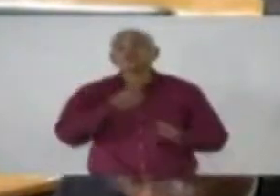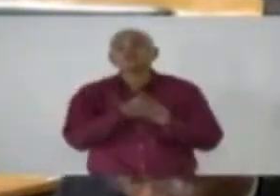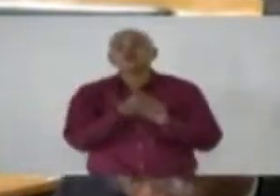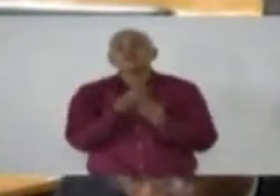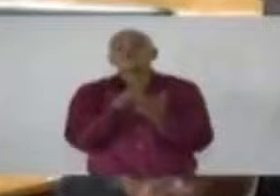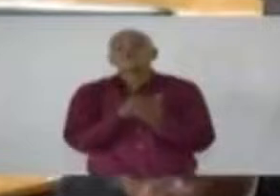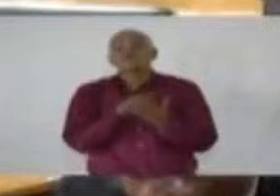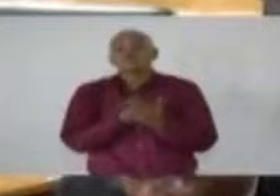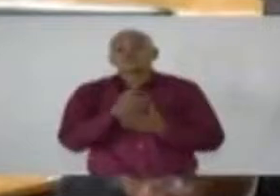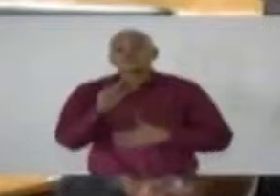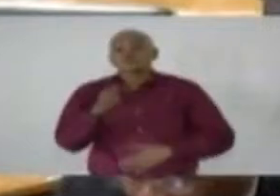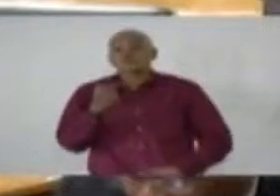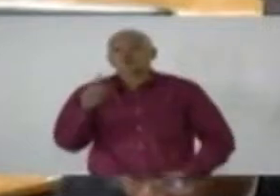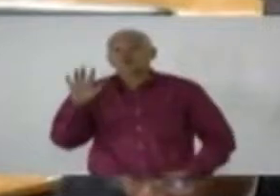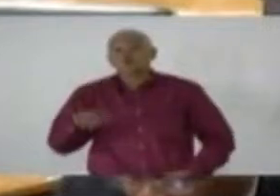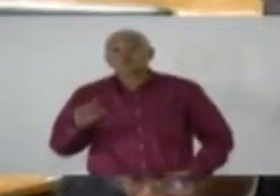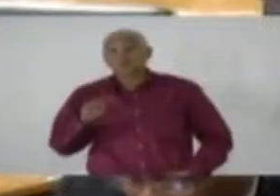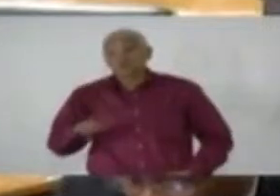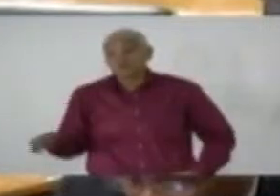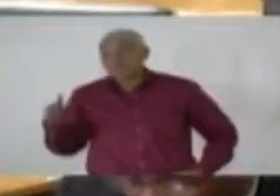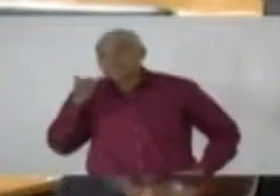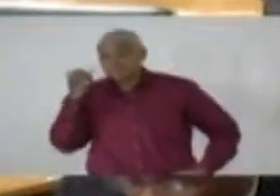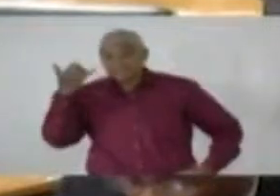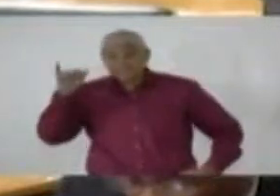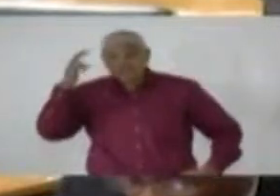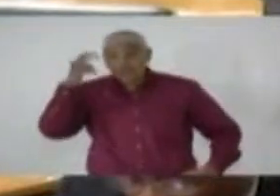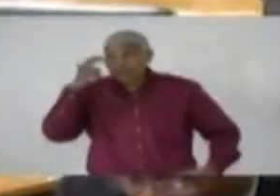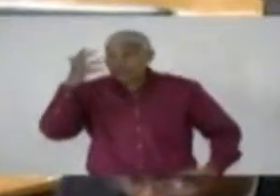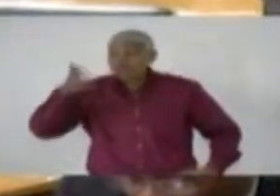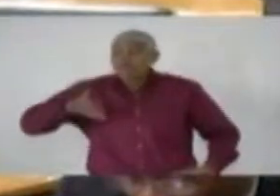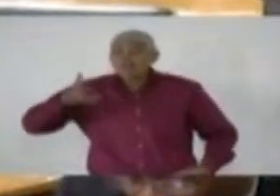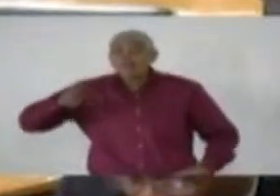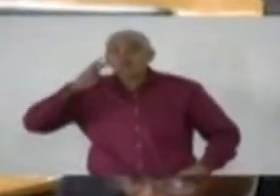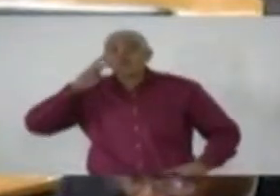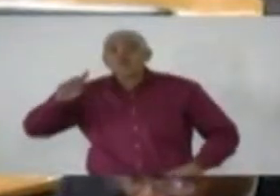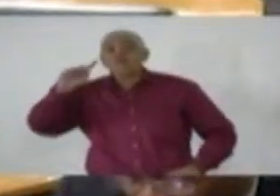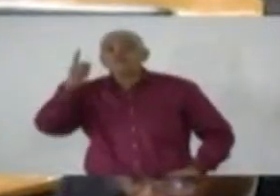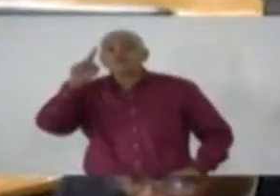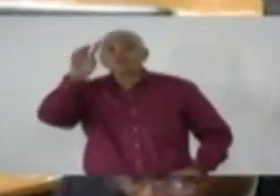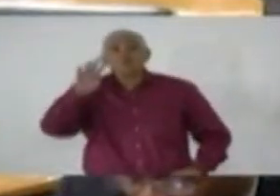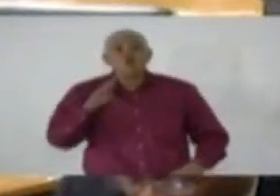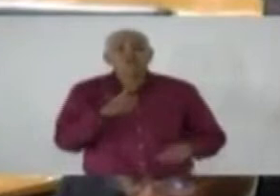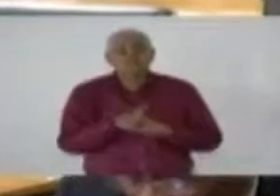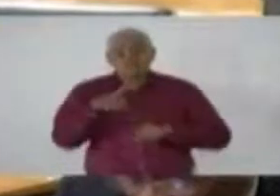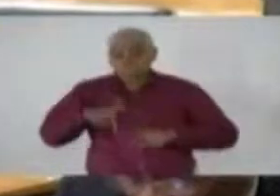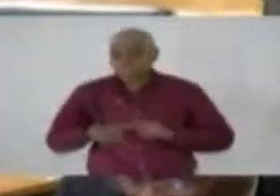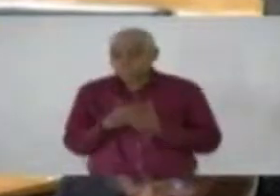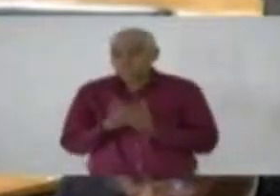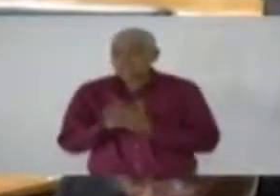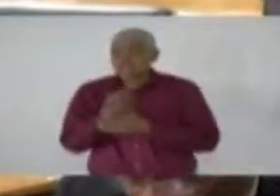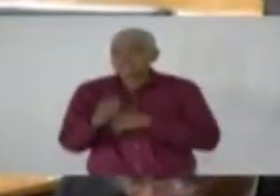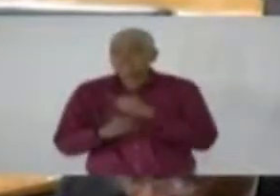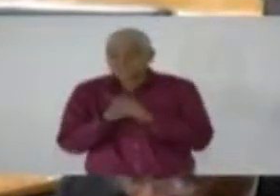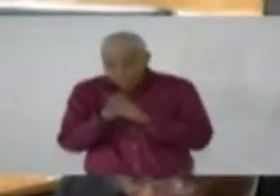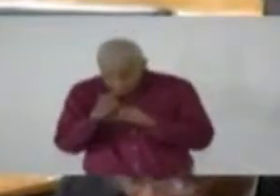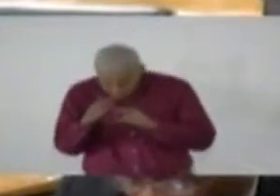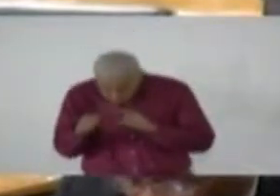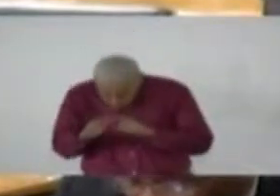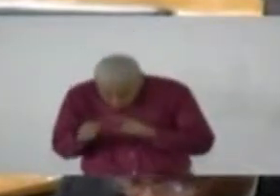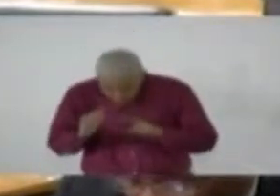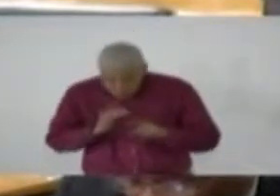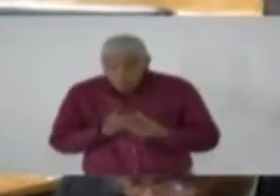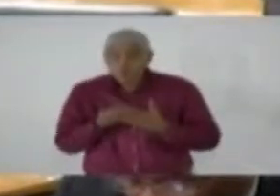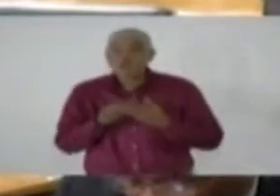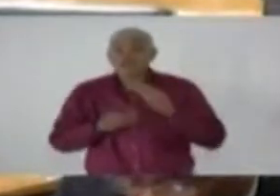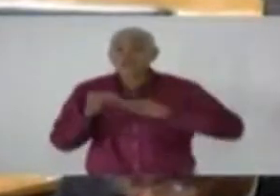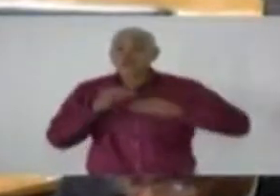fiscal 2021-22. If doubts still linger, check out the first quarter of this fiscal year, when our